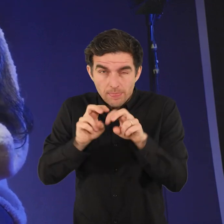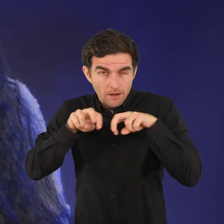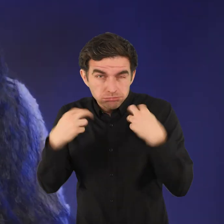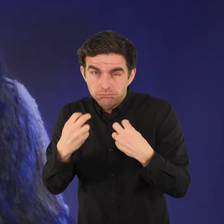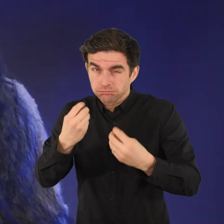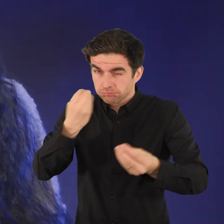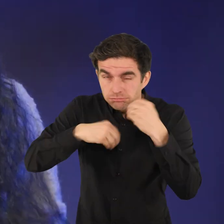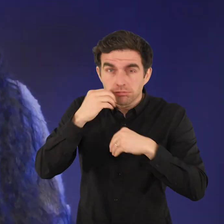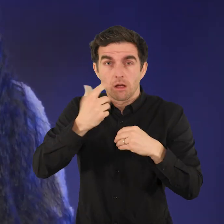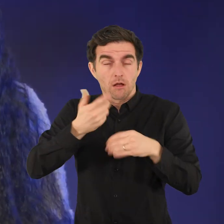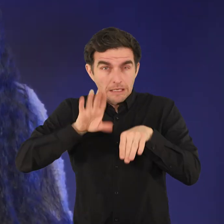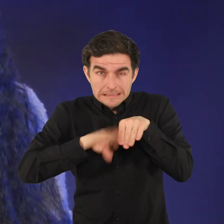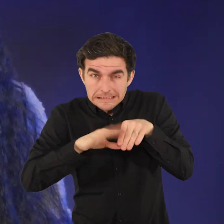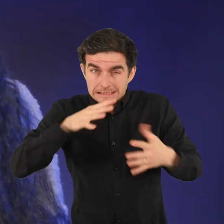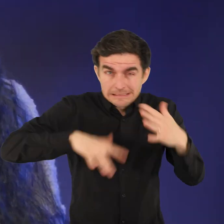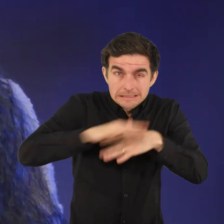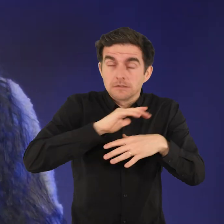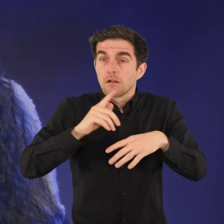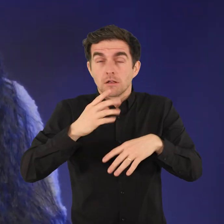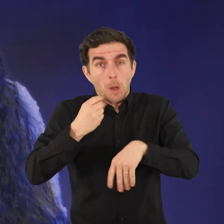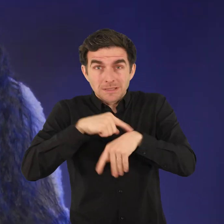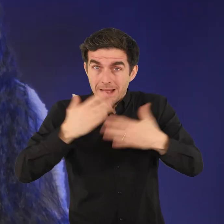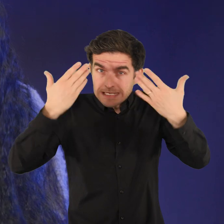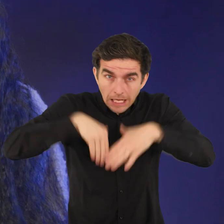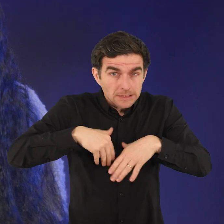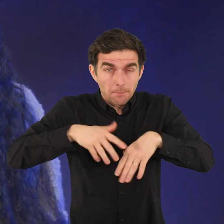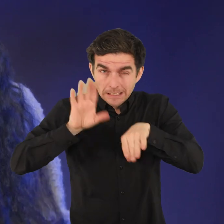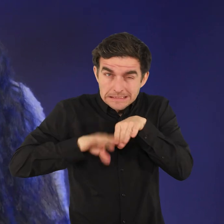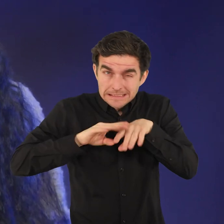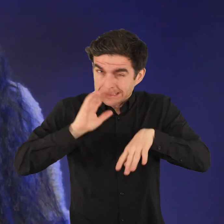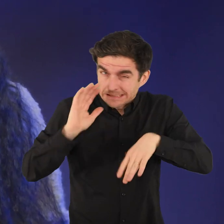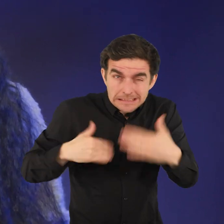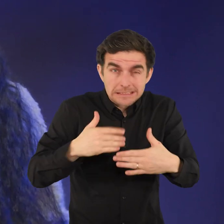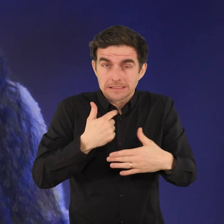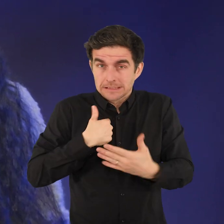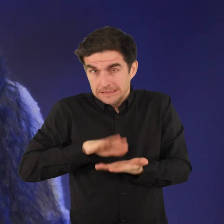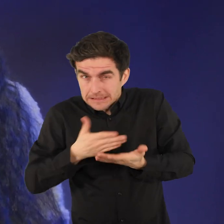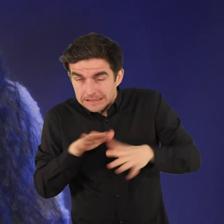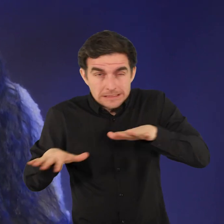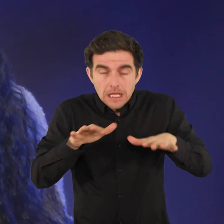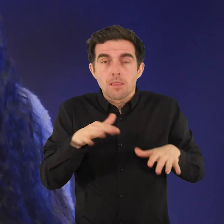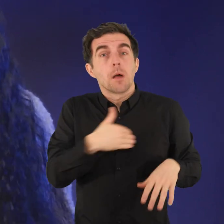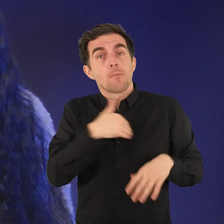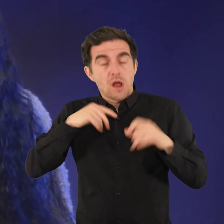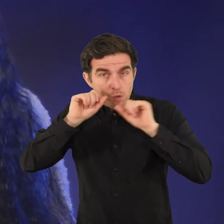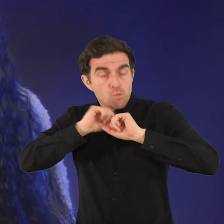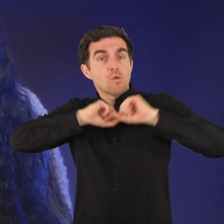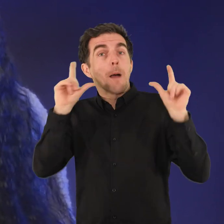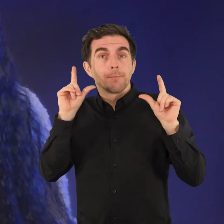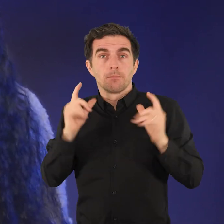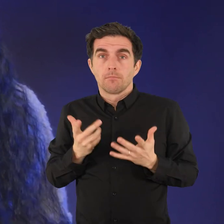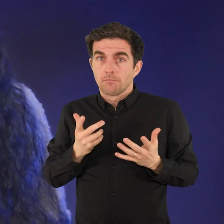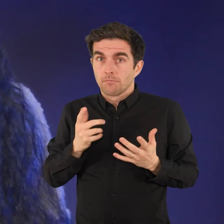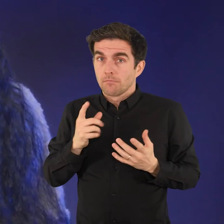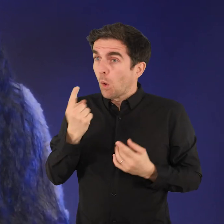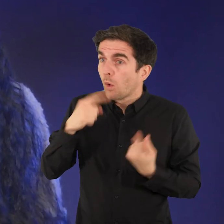them. We sleep in the woodblock sometimes during the night training. You wake up in the